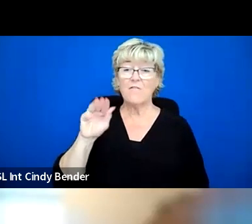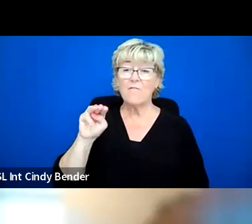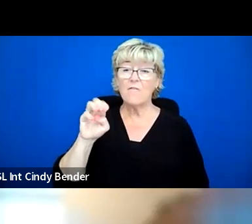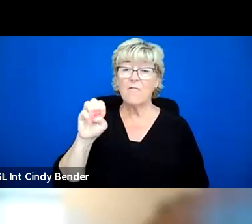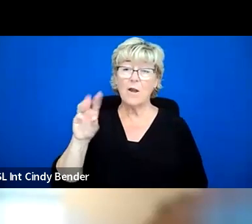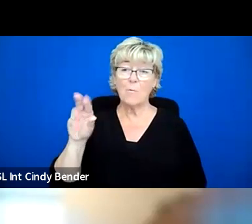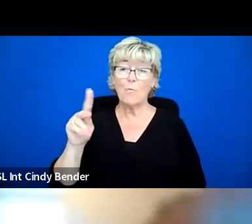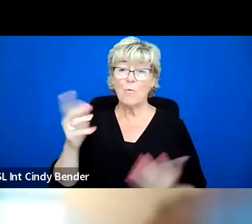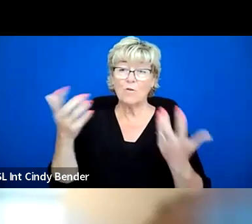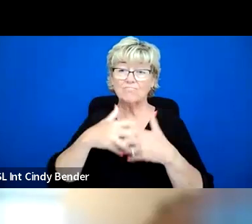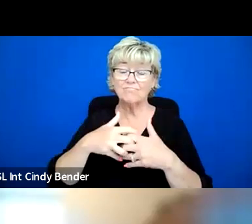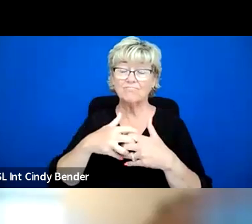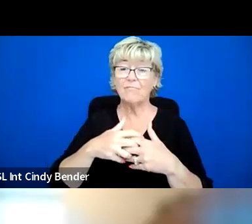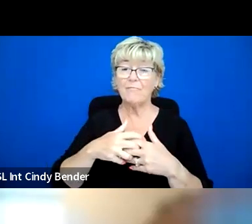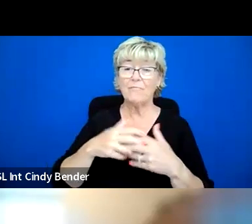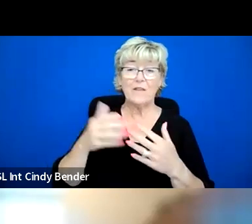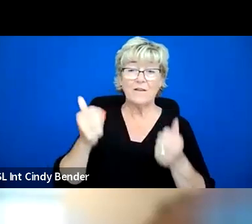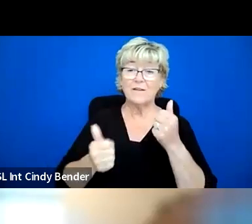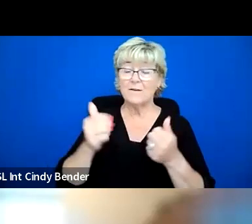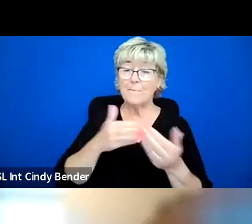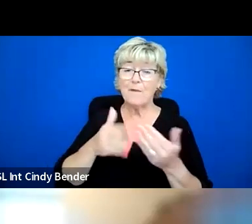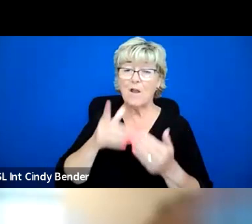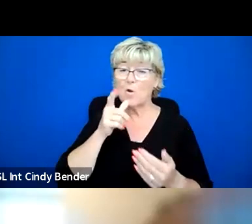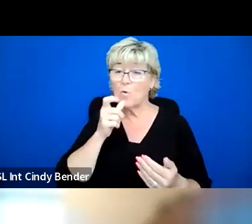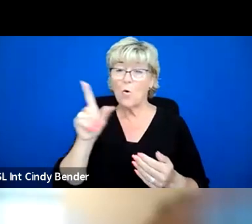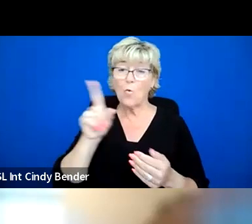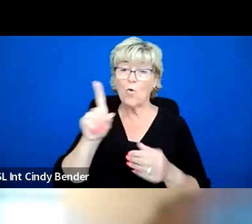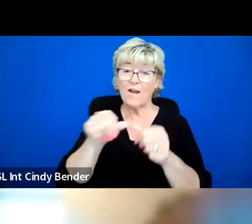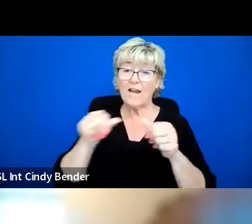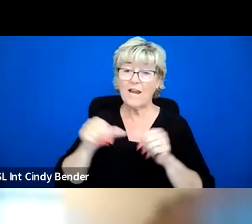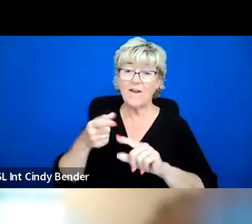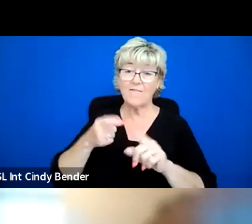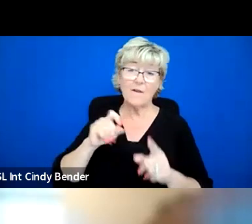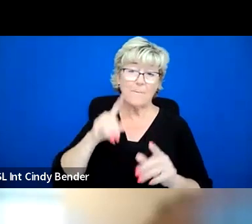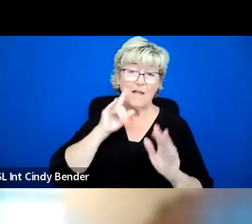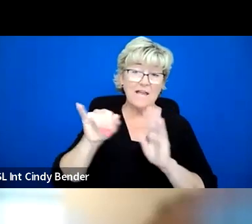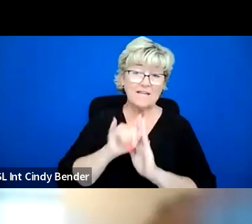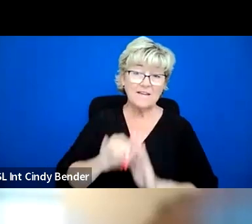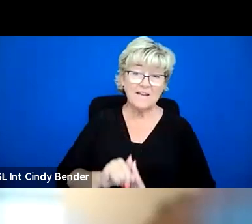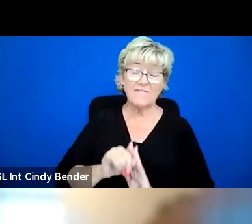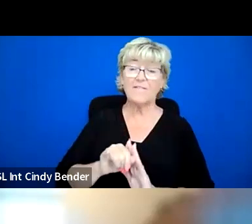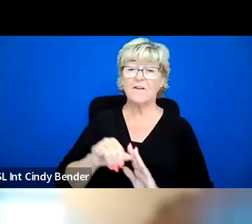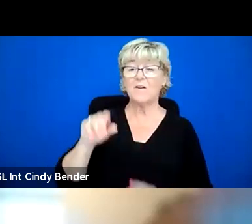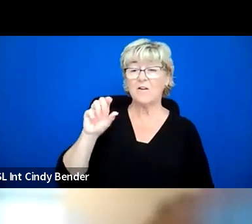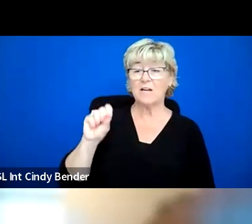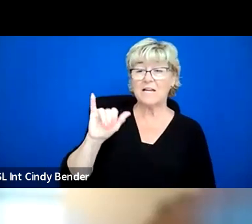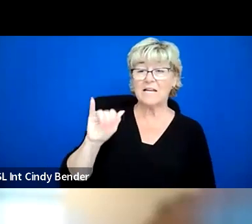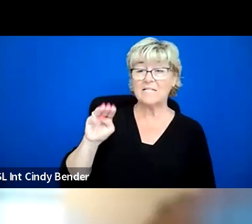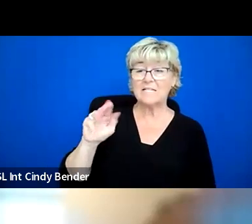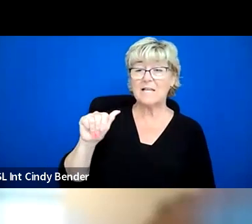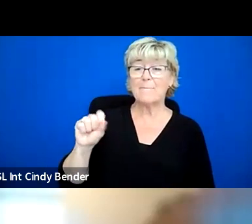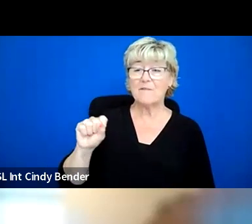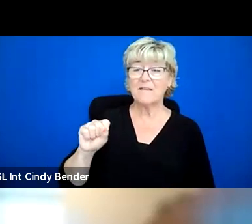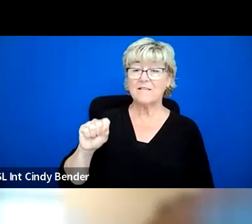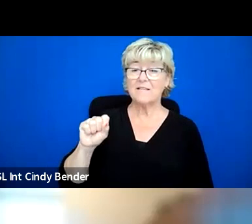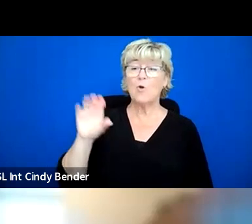we are or what demographic profile, we're able to identify what are the actual CMIS resources needed for,